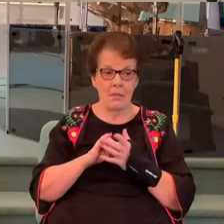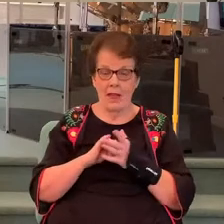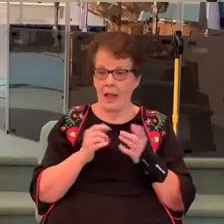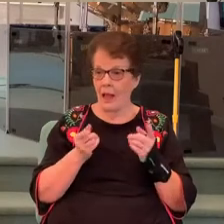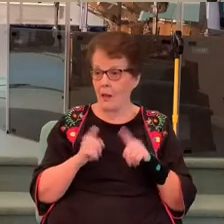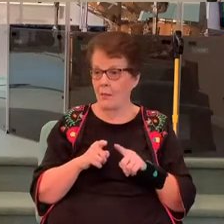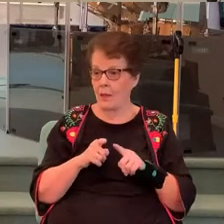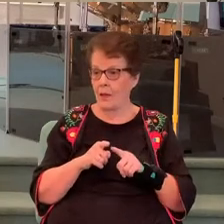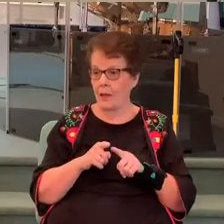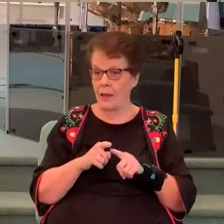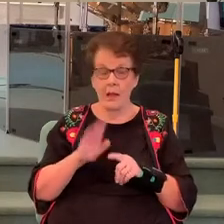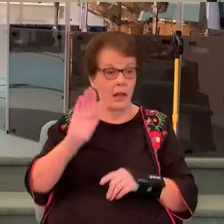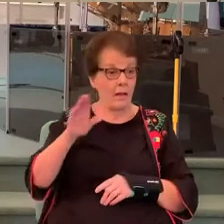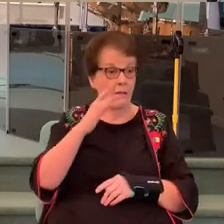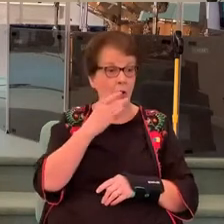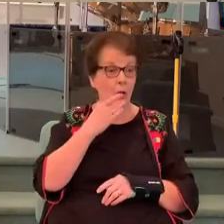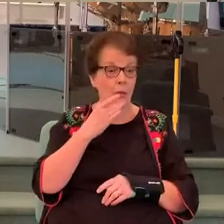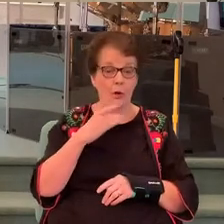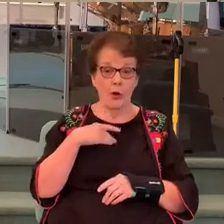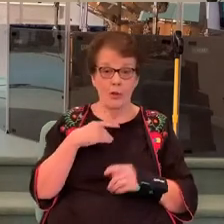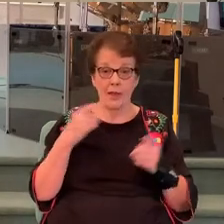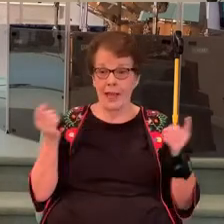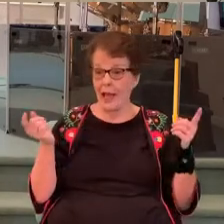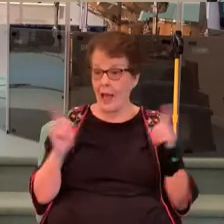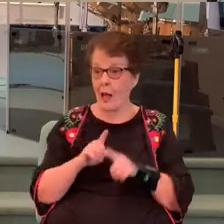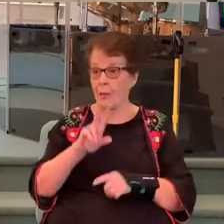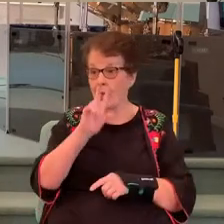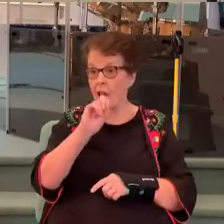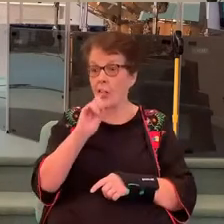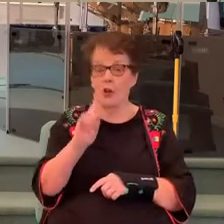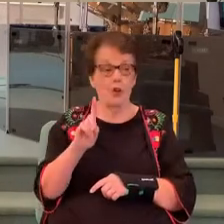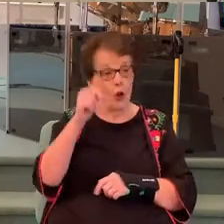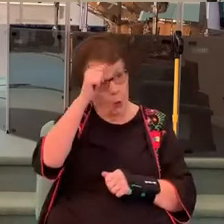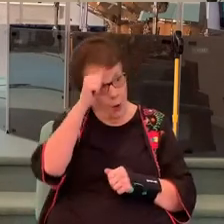If your birthday happened and nobody remembered it,